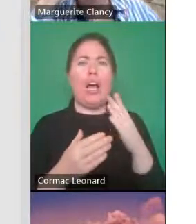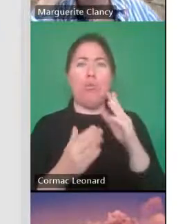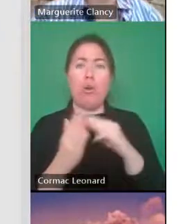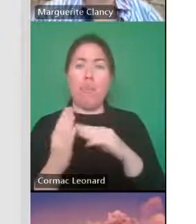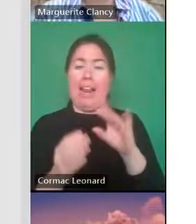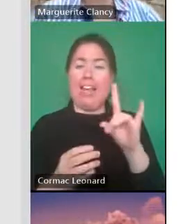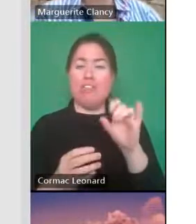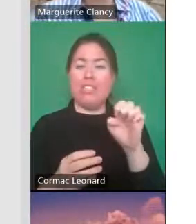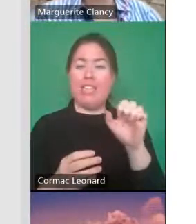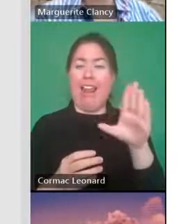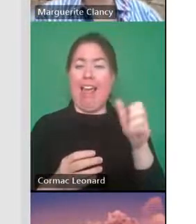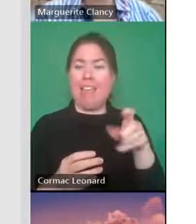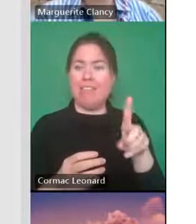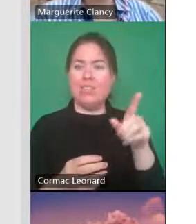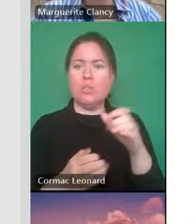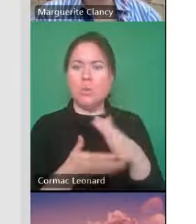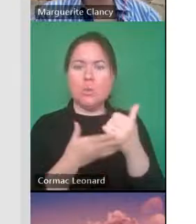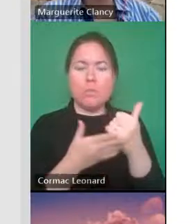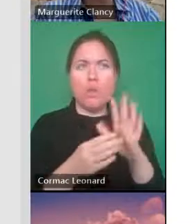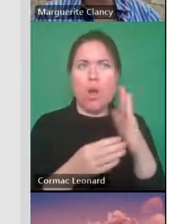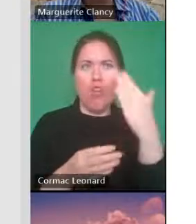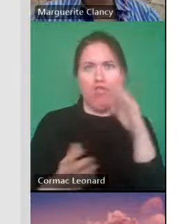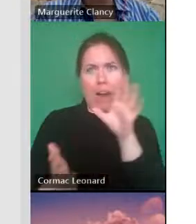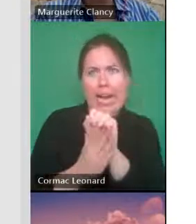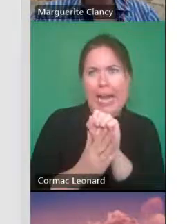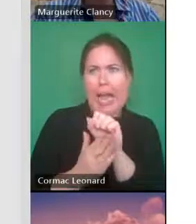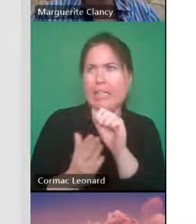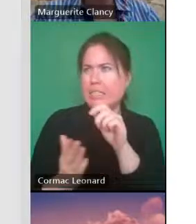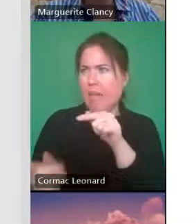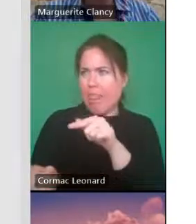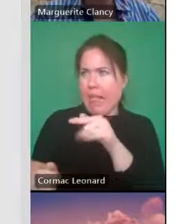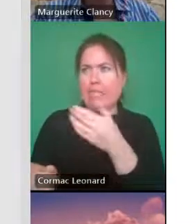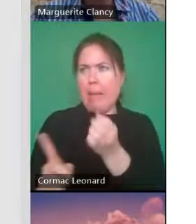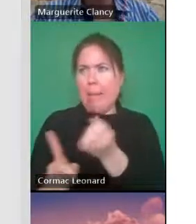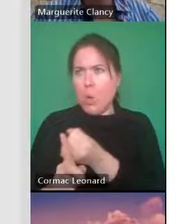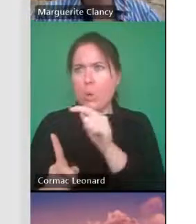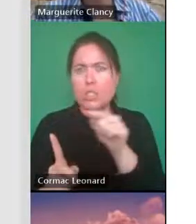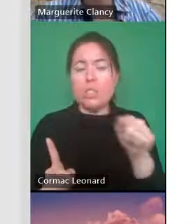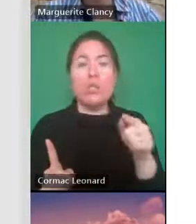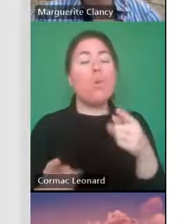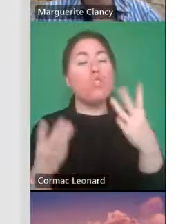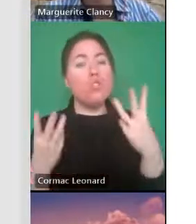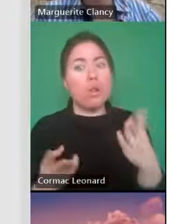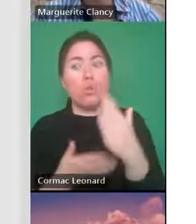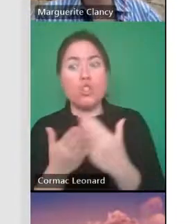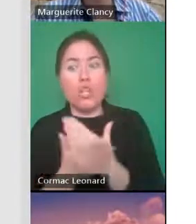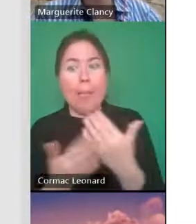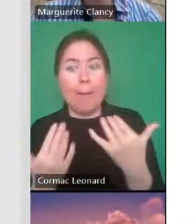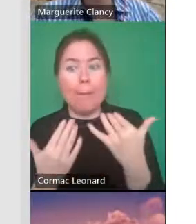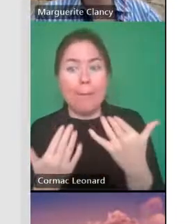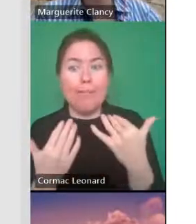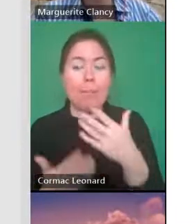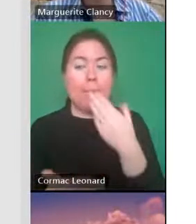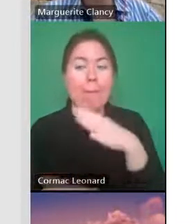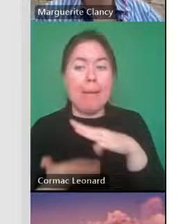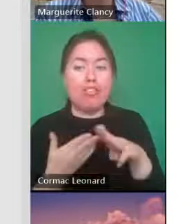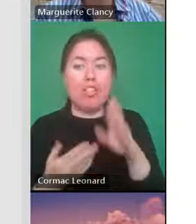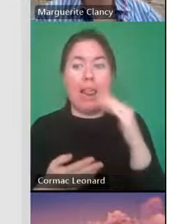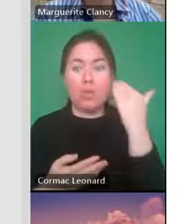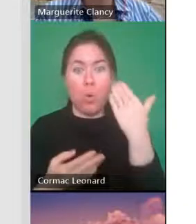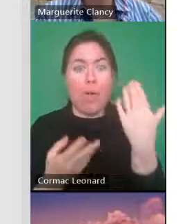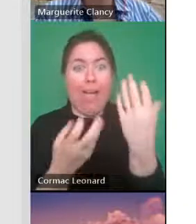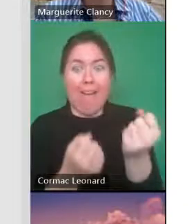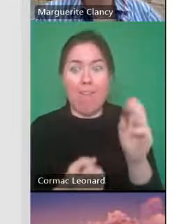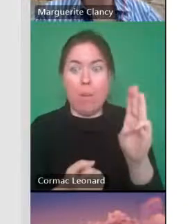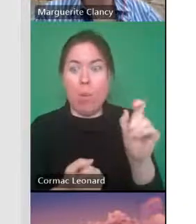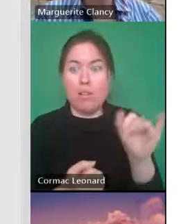recognize. So much of today is about getting the message out, saying there is a portal, letting you know how to create an account, and sending